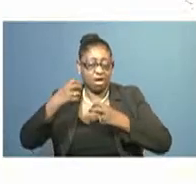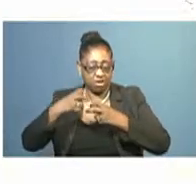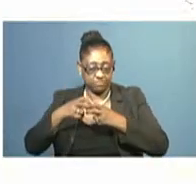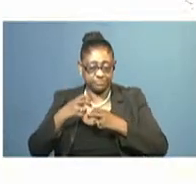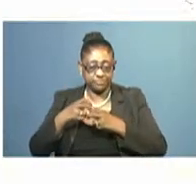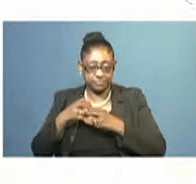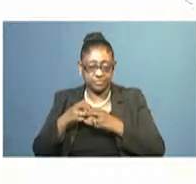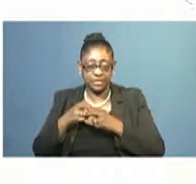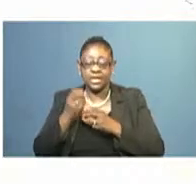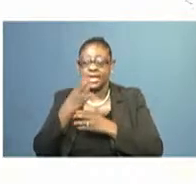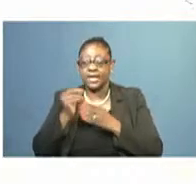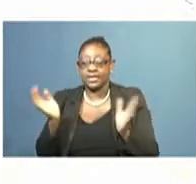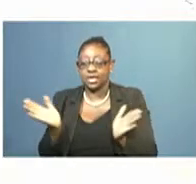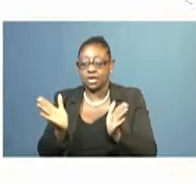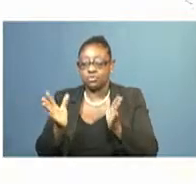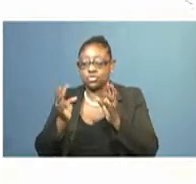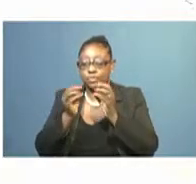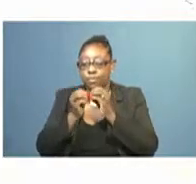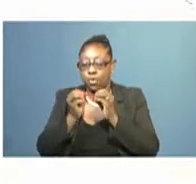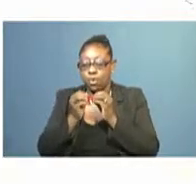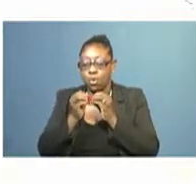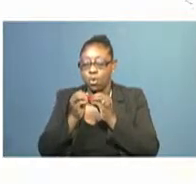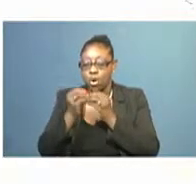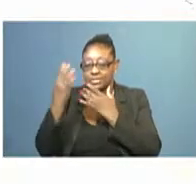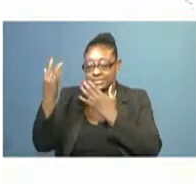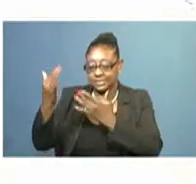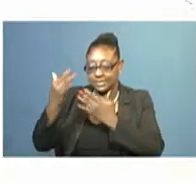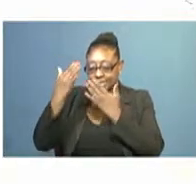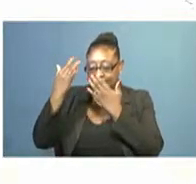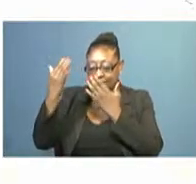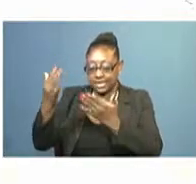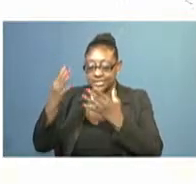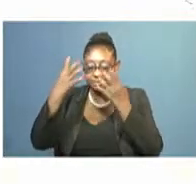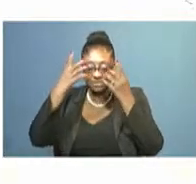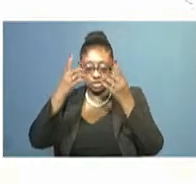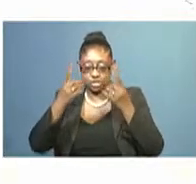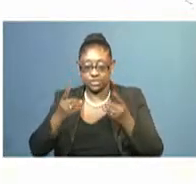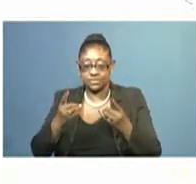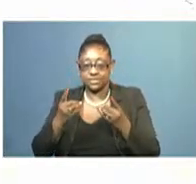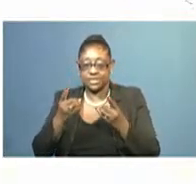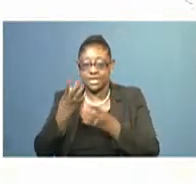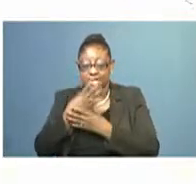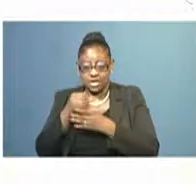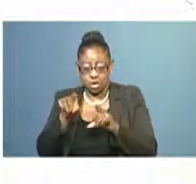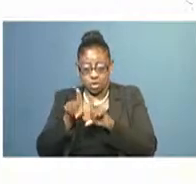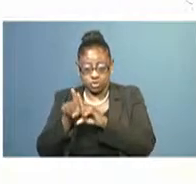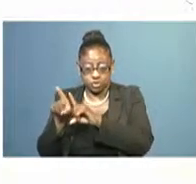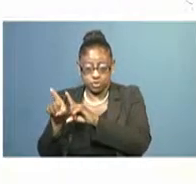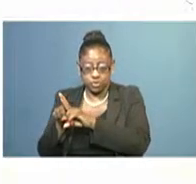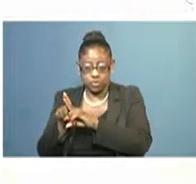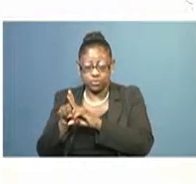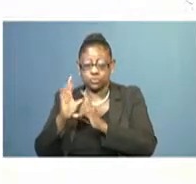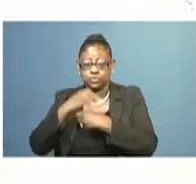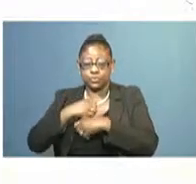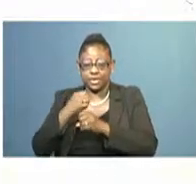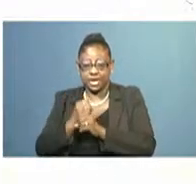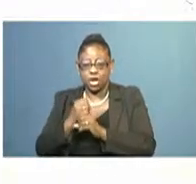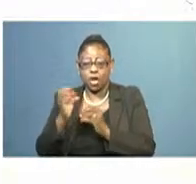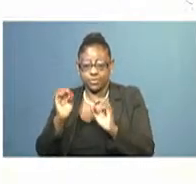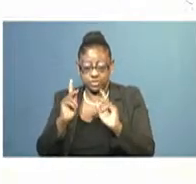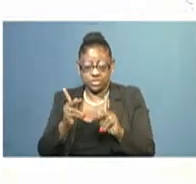to encourage more delayed booking decisions, and also created opportunities